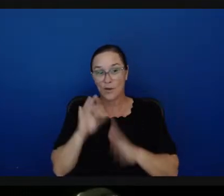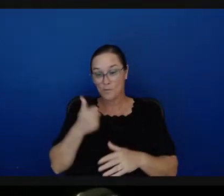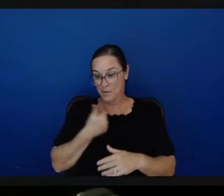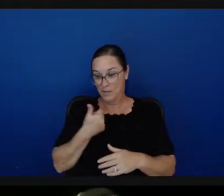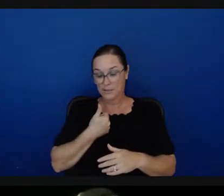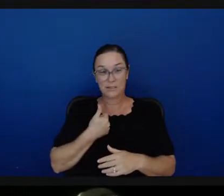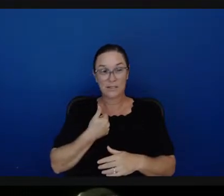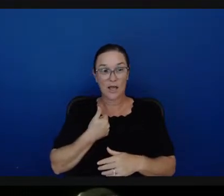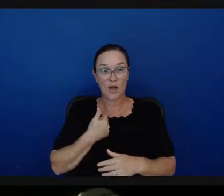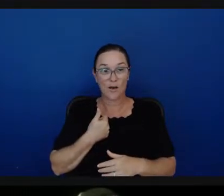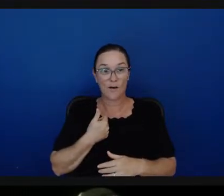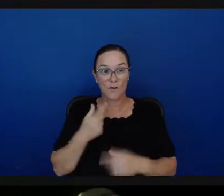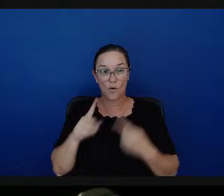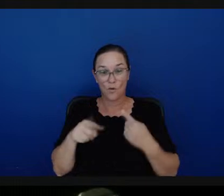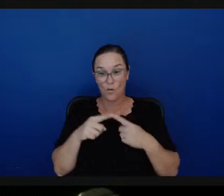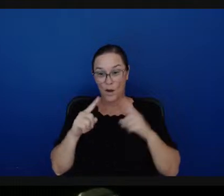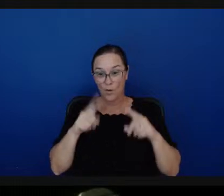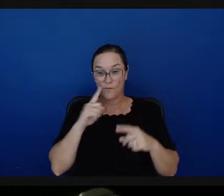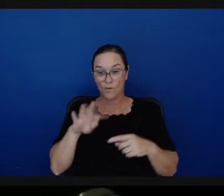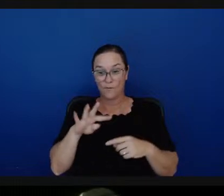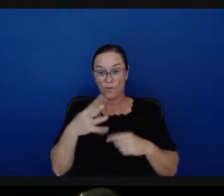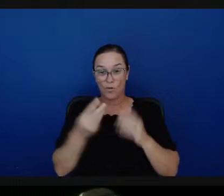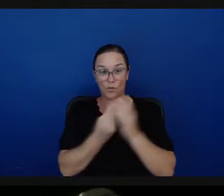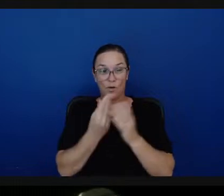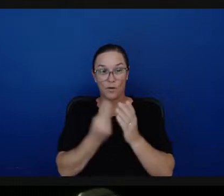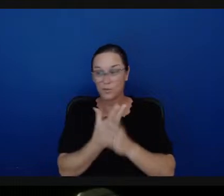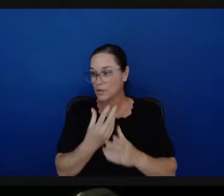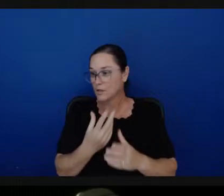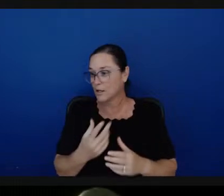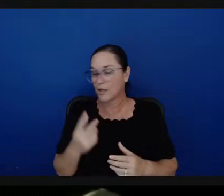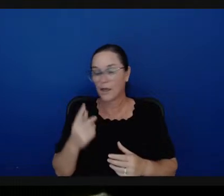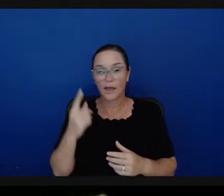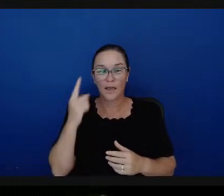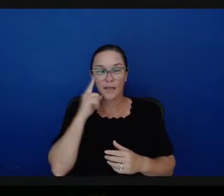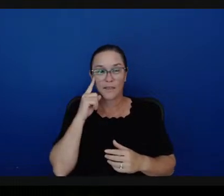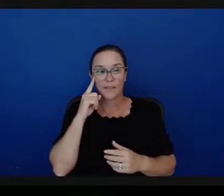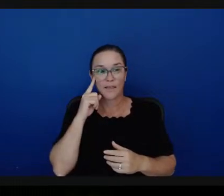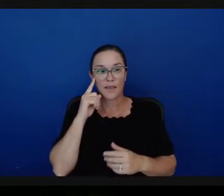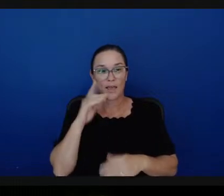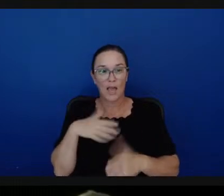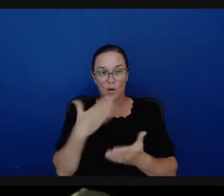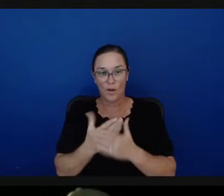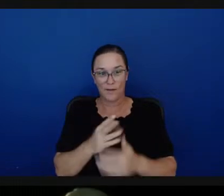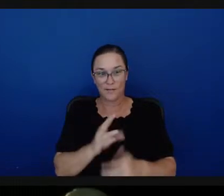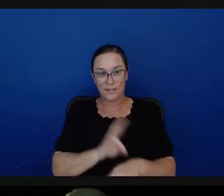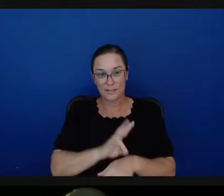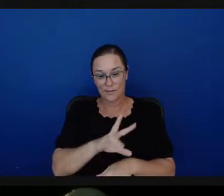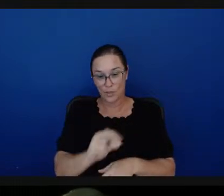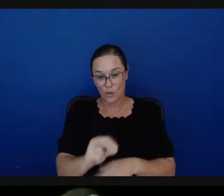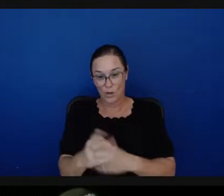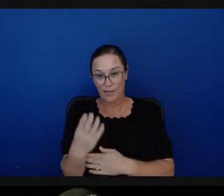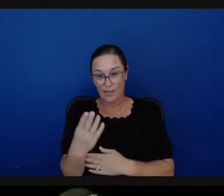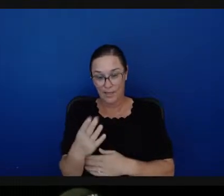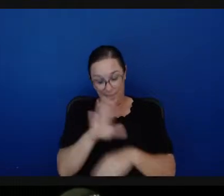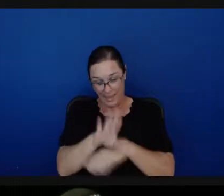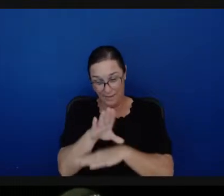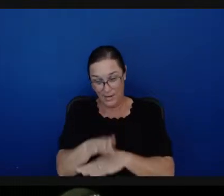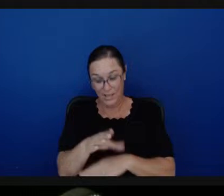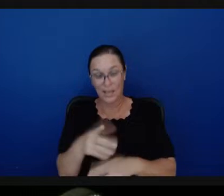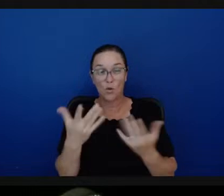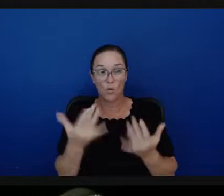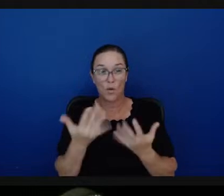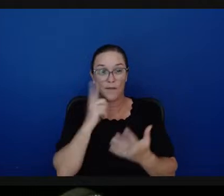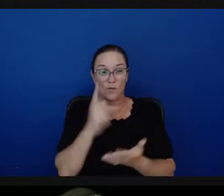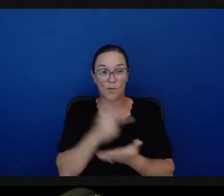for episode 4 that I think I arrived somewhere around 7:30 in the evening, and I had to wait for parking. But when I left by